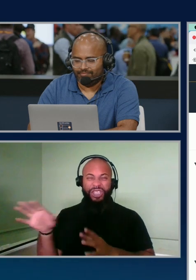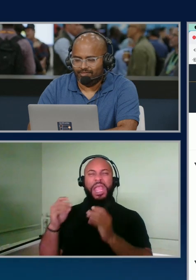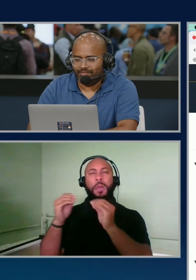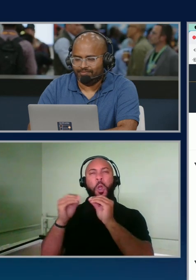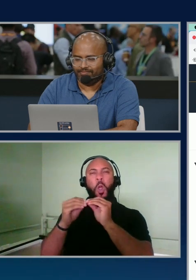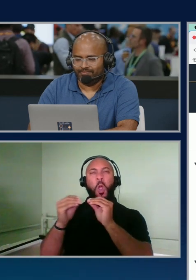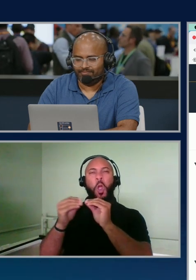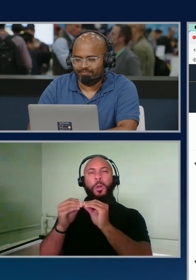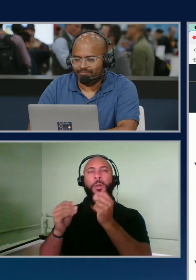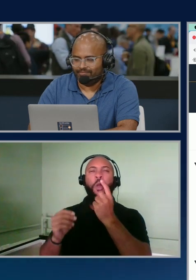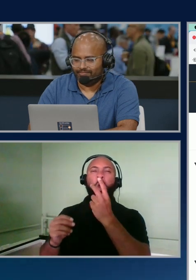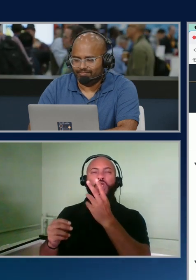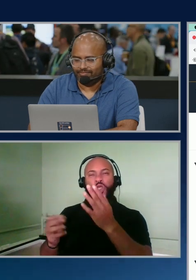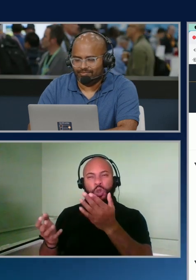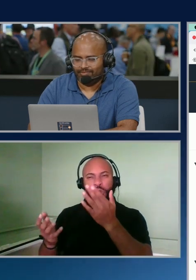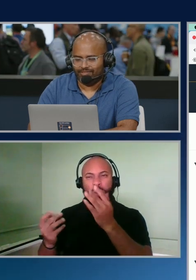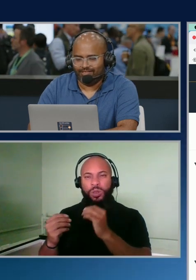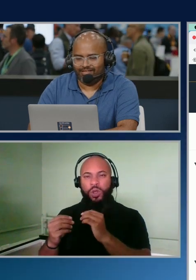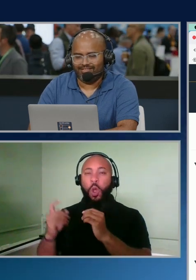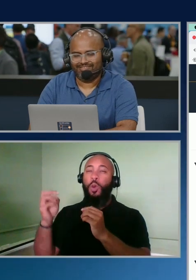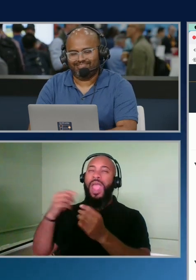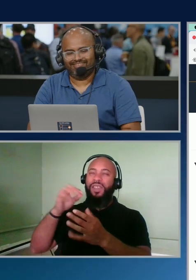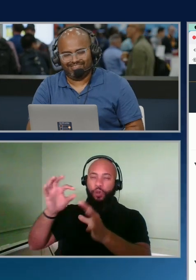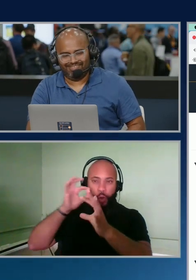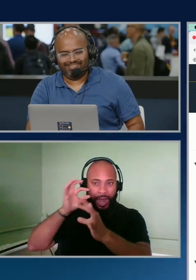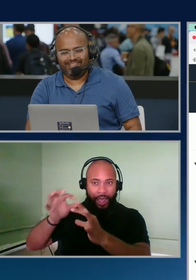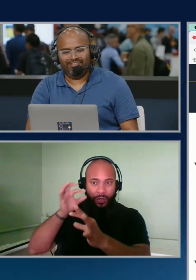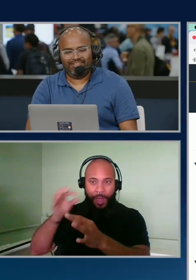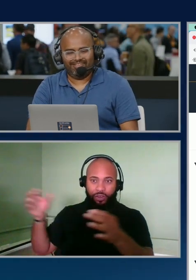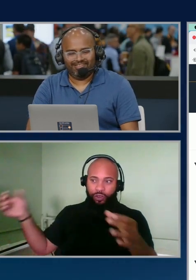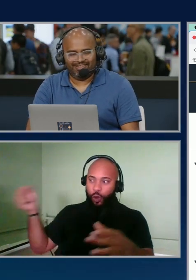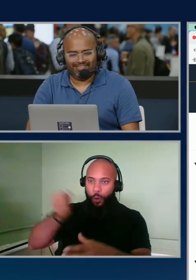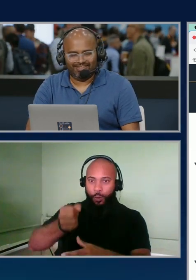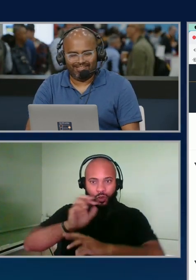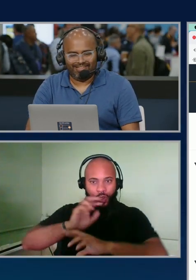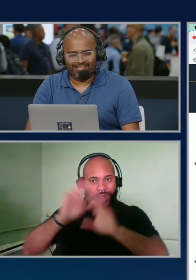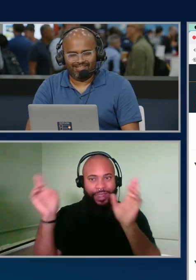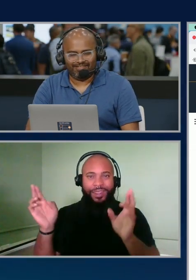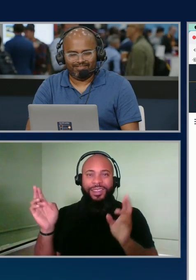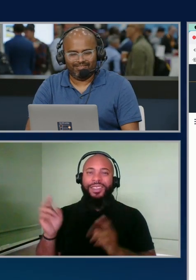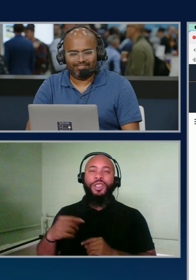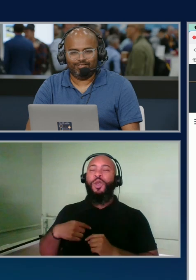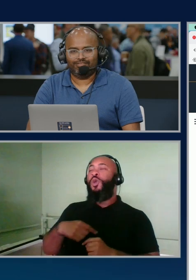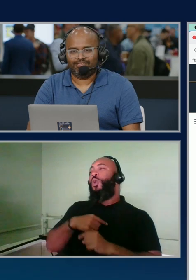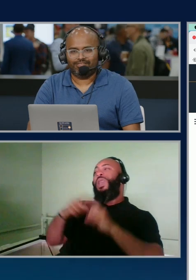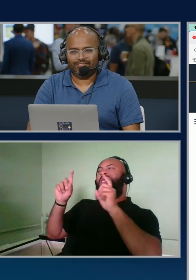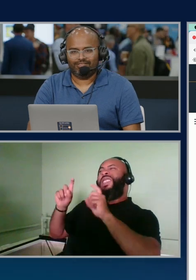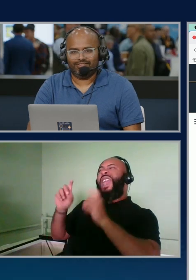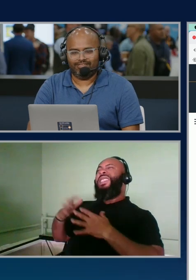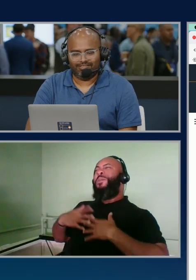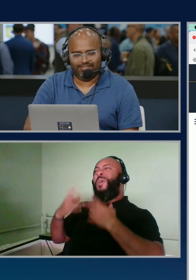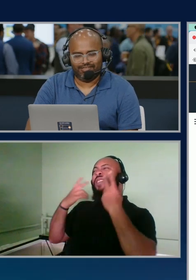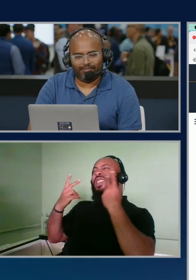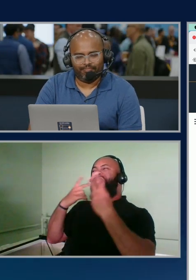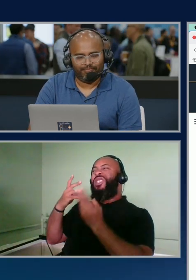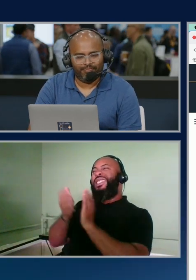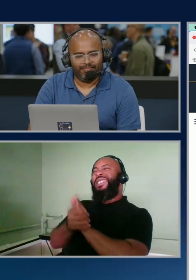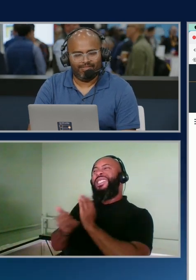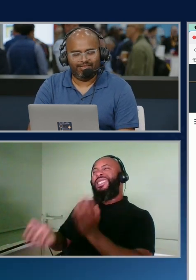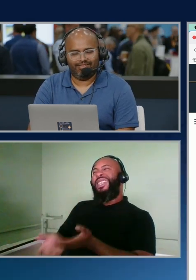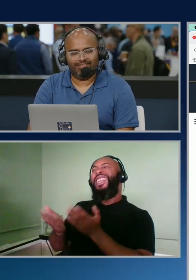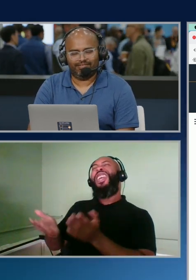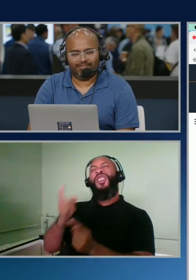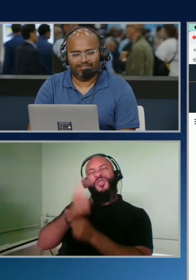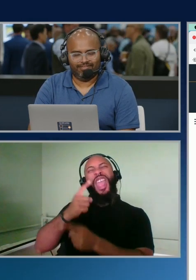One or two. Okay. Or you have to break out the microscope. There we go. No. We're testing my vision skills here. That's why I'm wearing the glasses